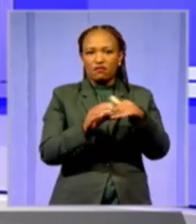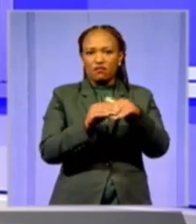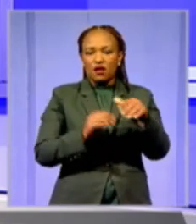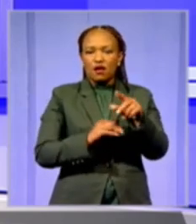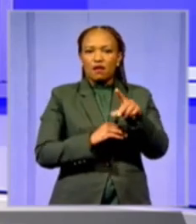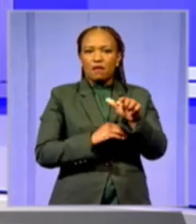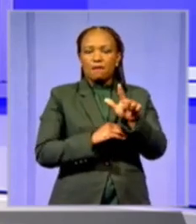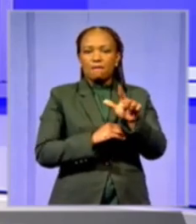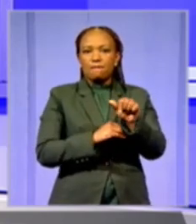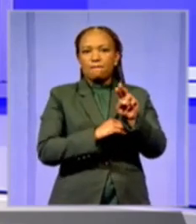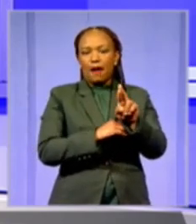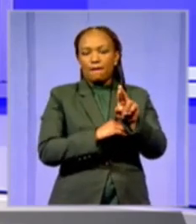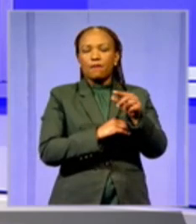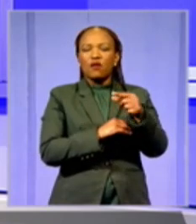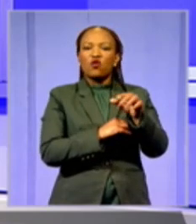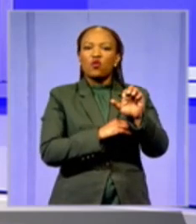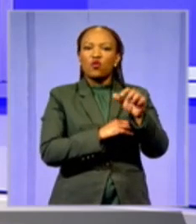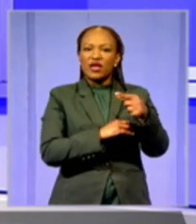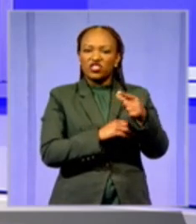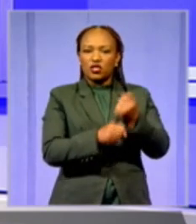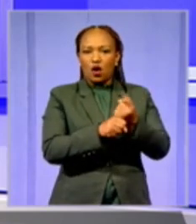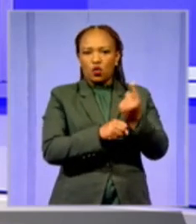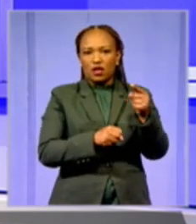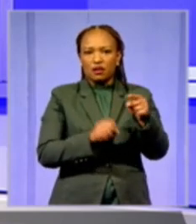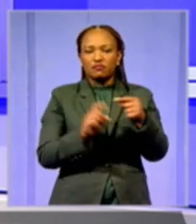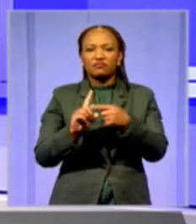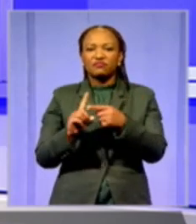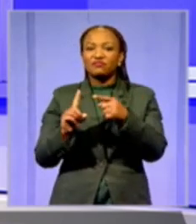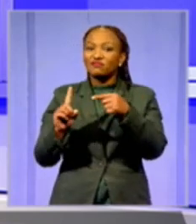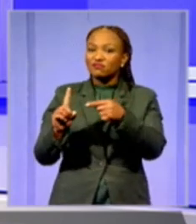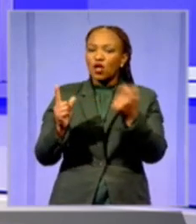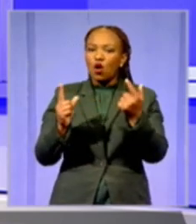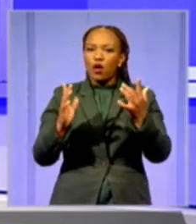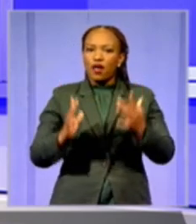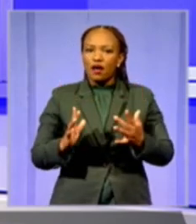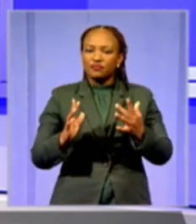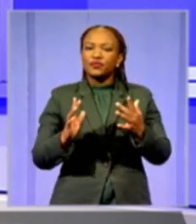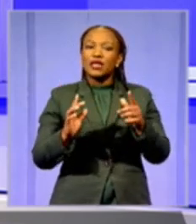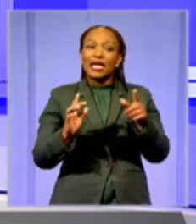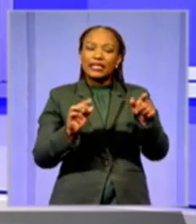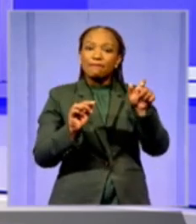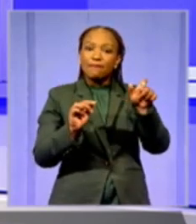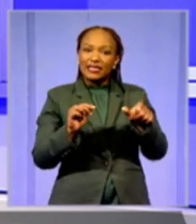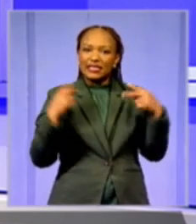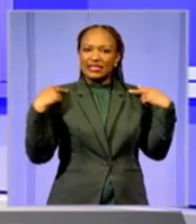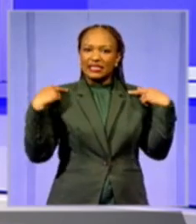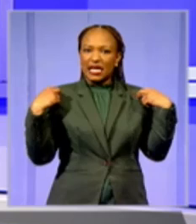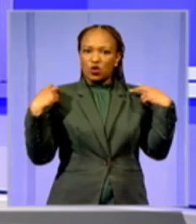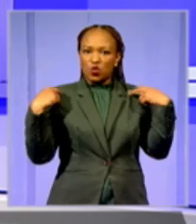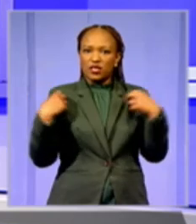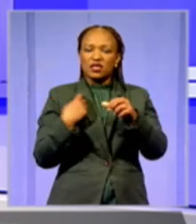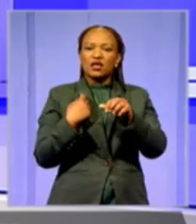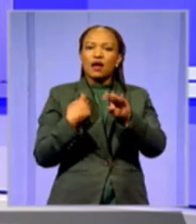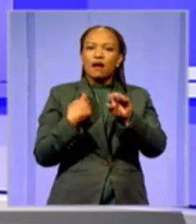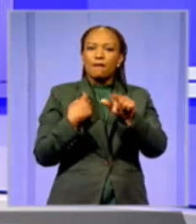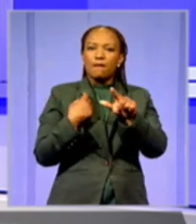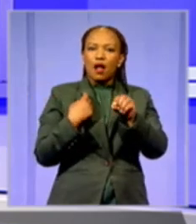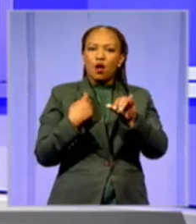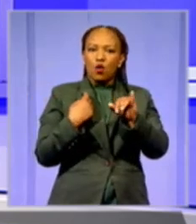Gauteng. Molatofadi wa nae yo gape e le mosireletsi wa gagwe wa Sebele Vincent Baloyi o golotswe morago ga go